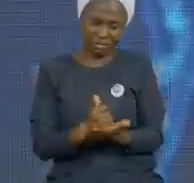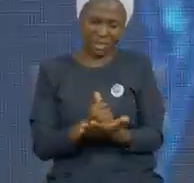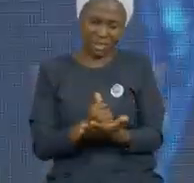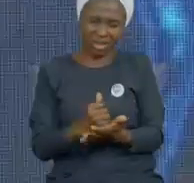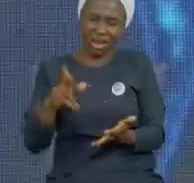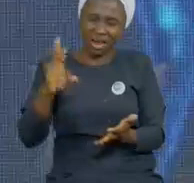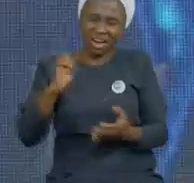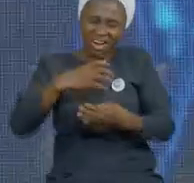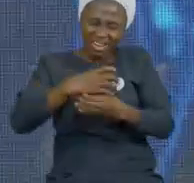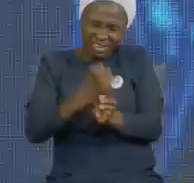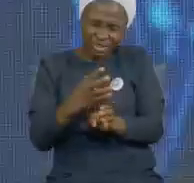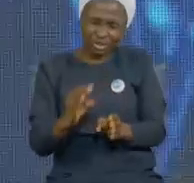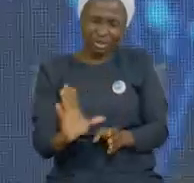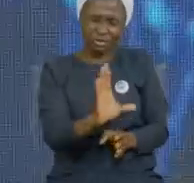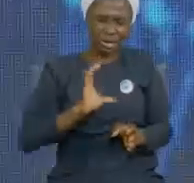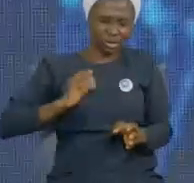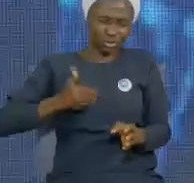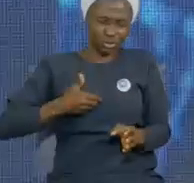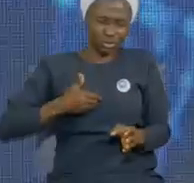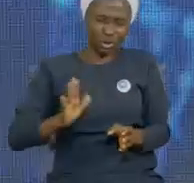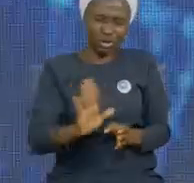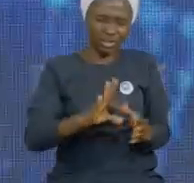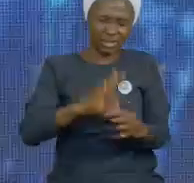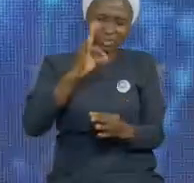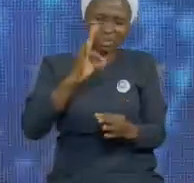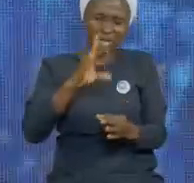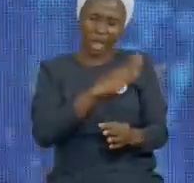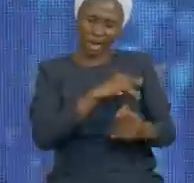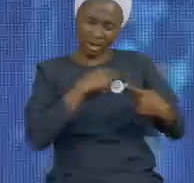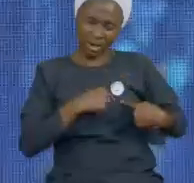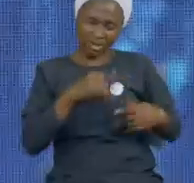Recreation of their soul and spirit and heart.